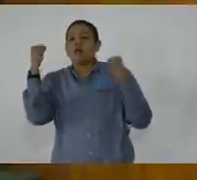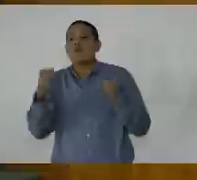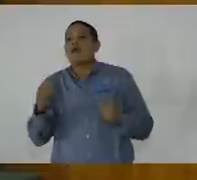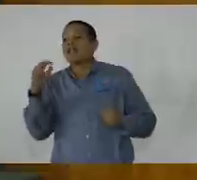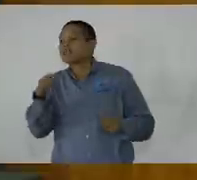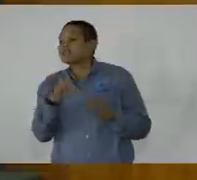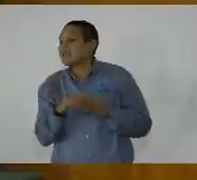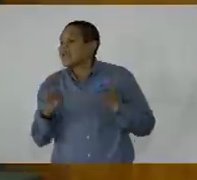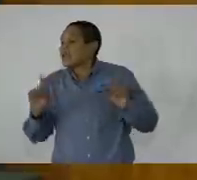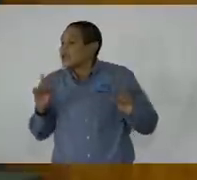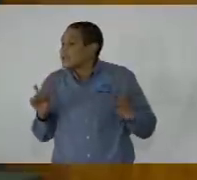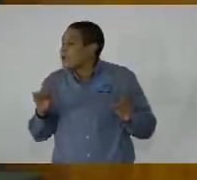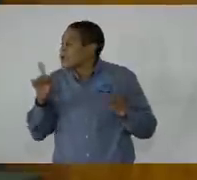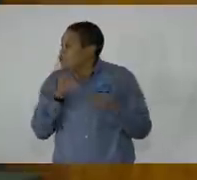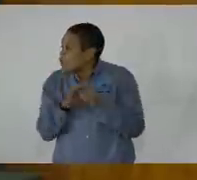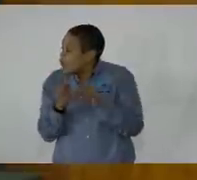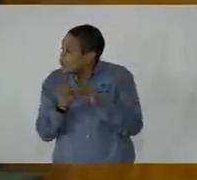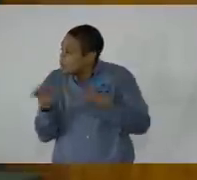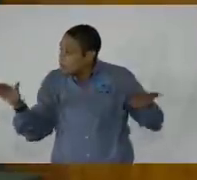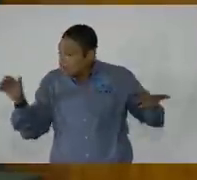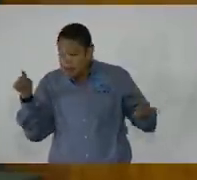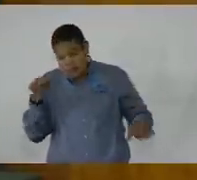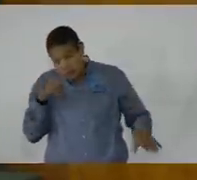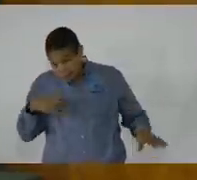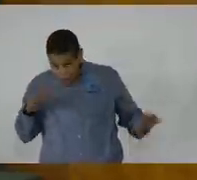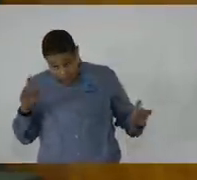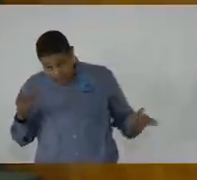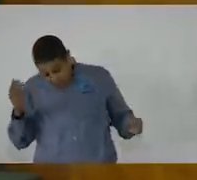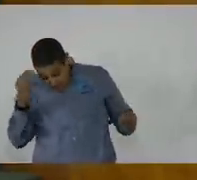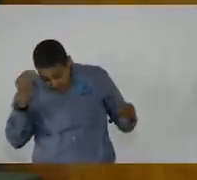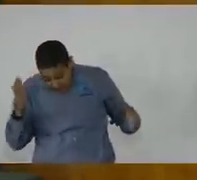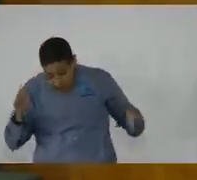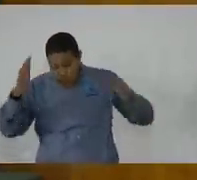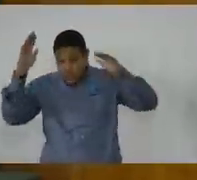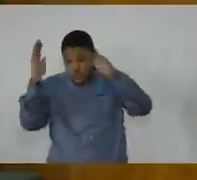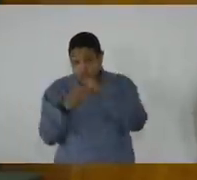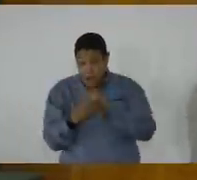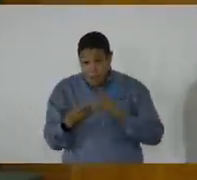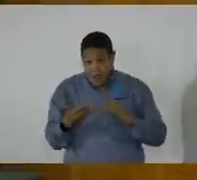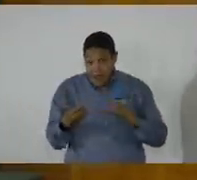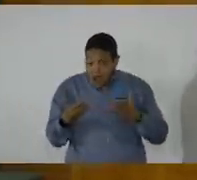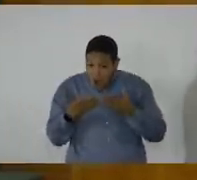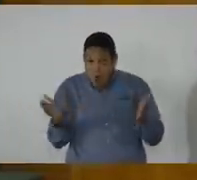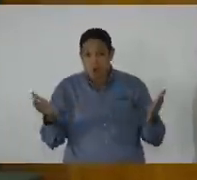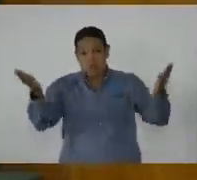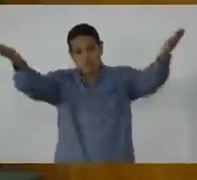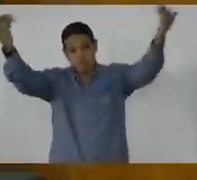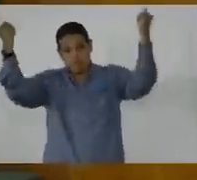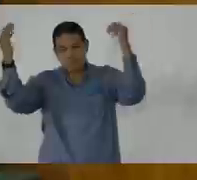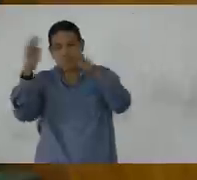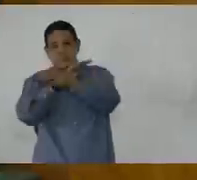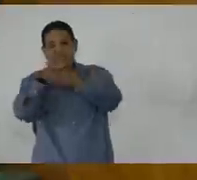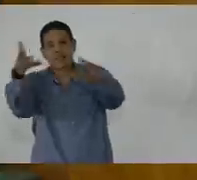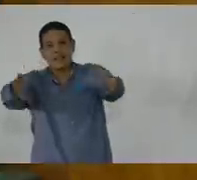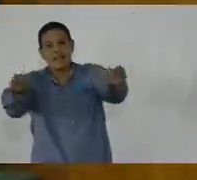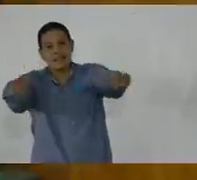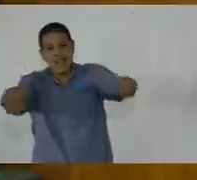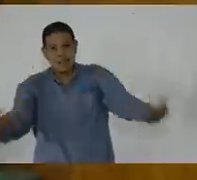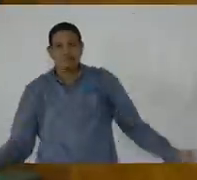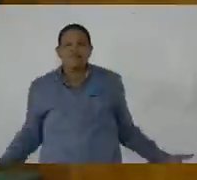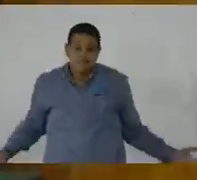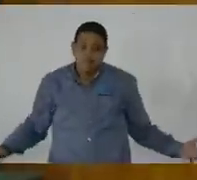in managing the pandemic. Madam Speaker, Jamaica is open for business.